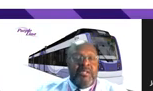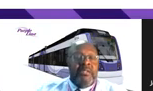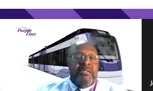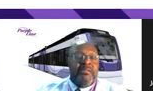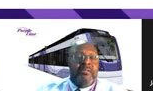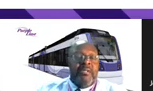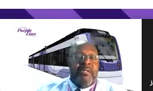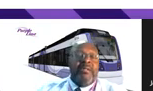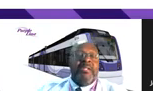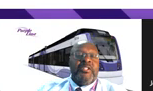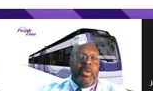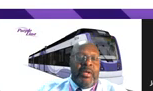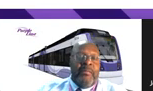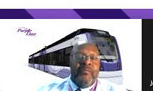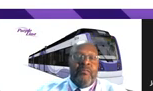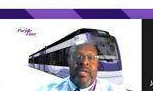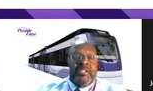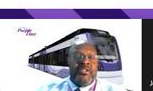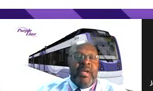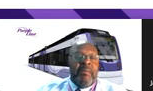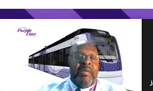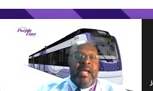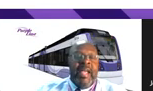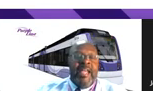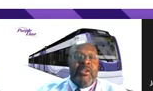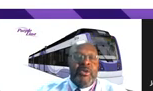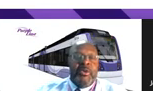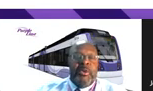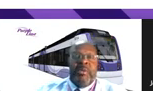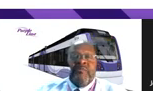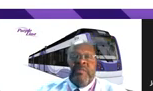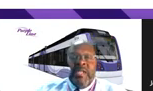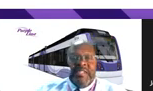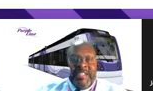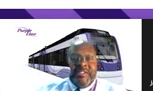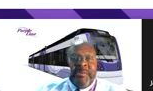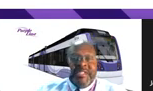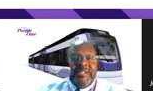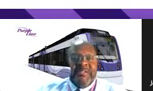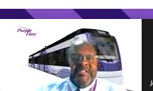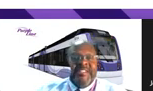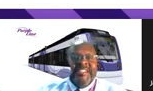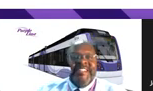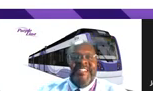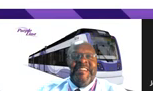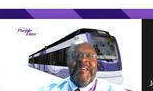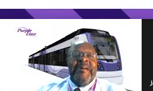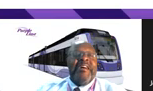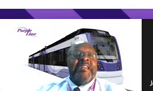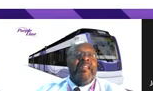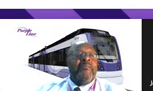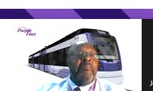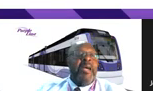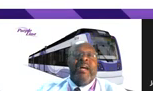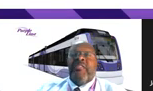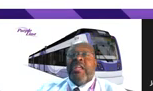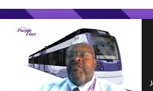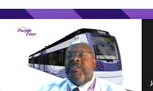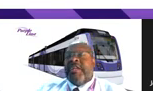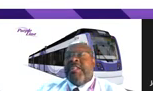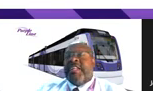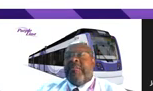Facebook, Twitter, Instagram, and YouTube, if I say so myself. Again,